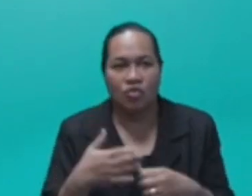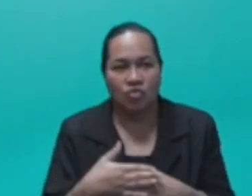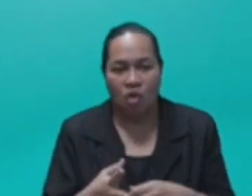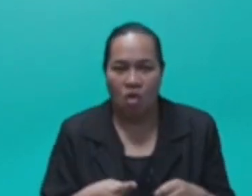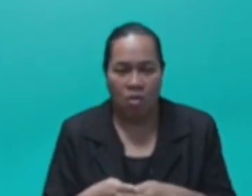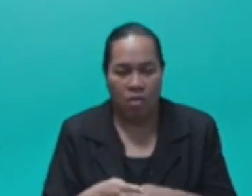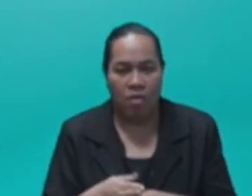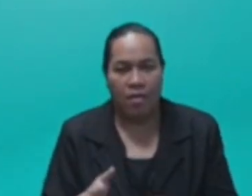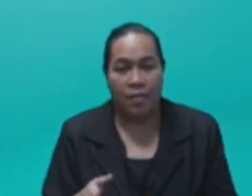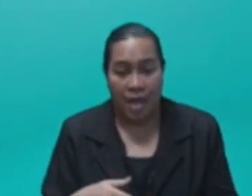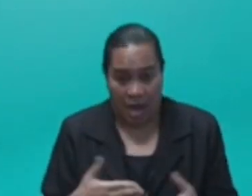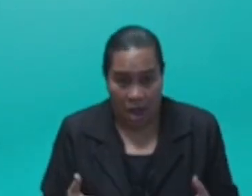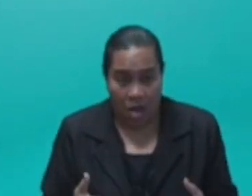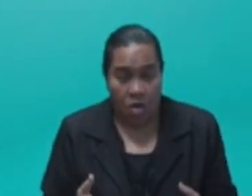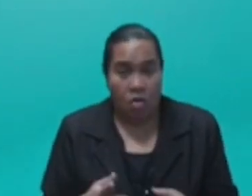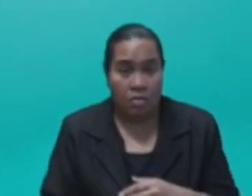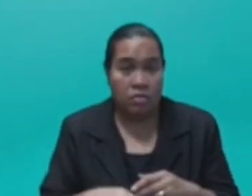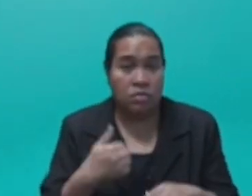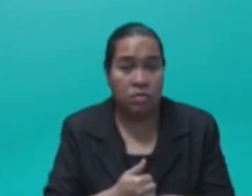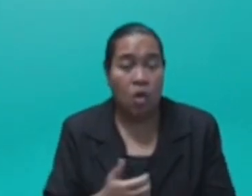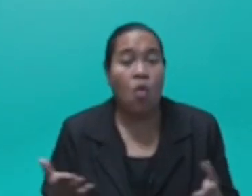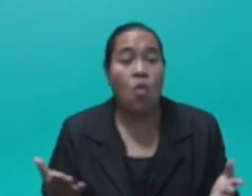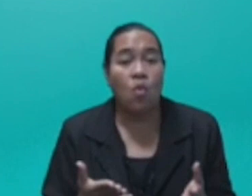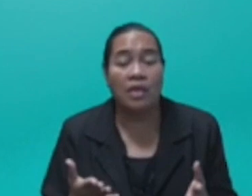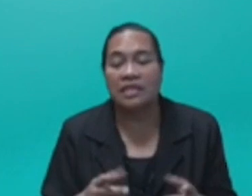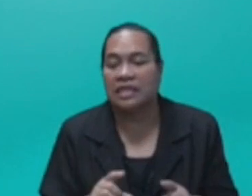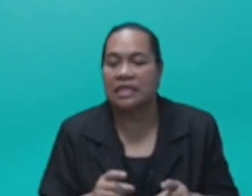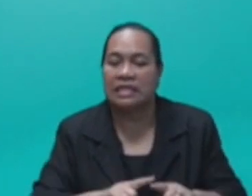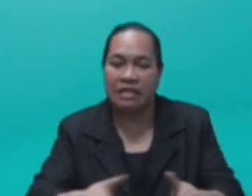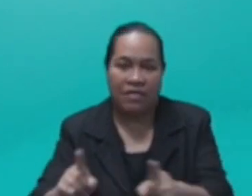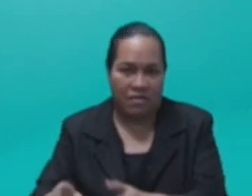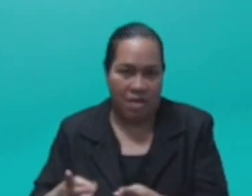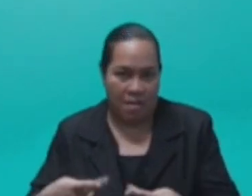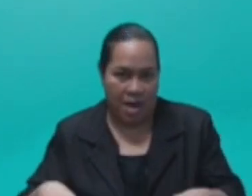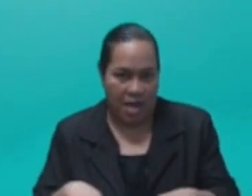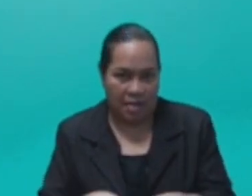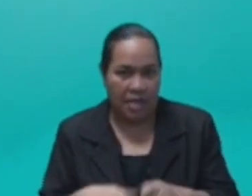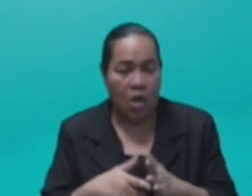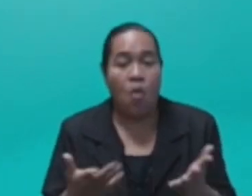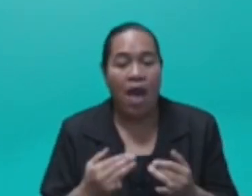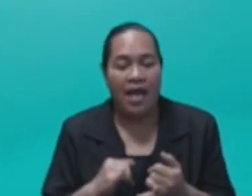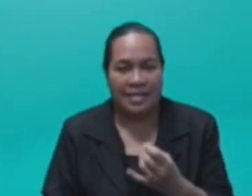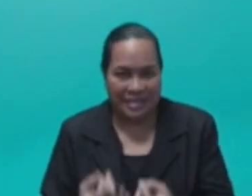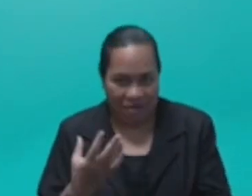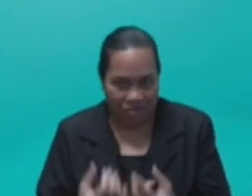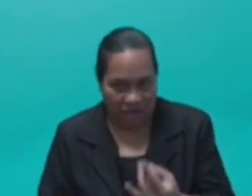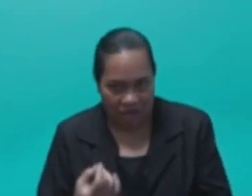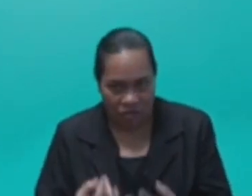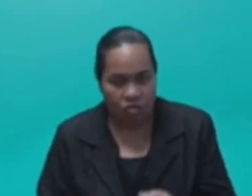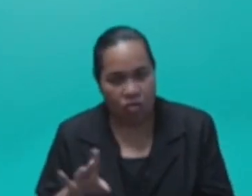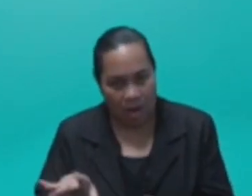are moving forward with the establishment of a new court complex in key locations across the country. These include the South Court